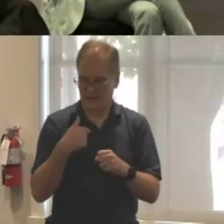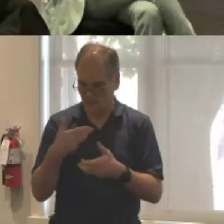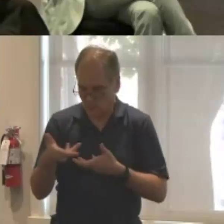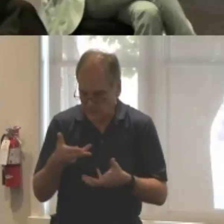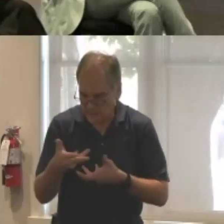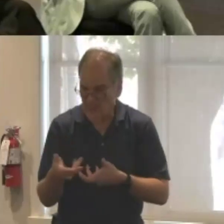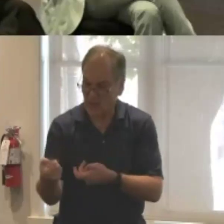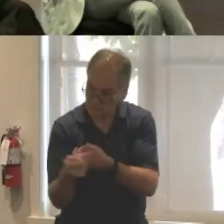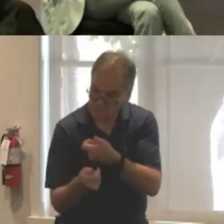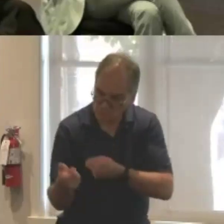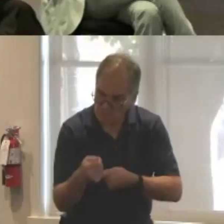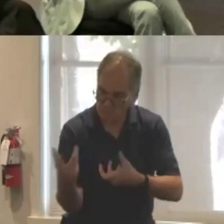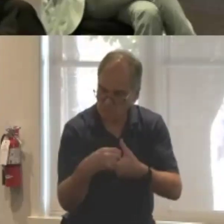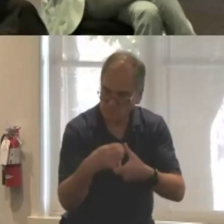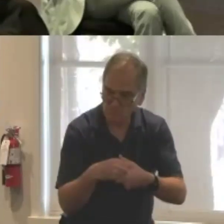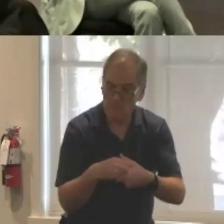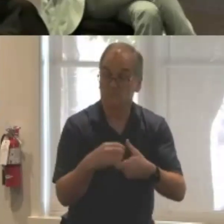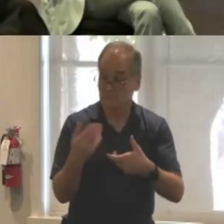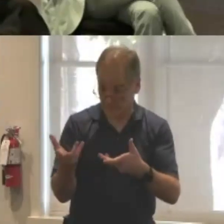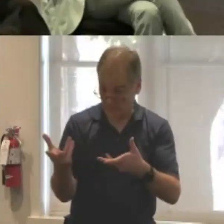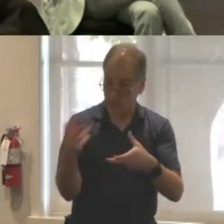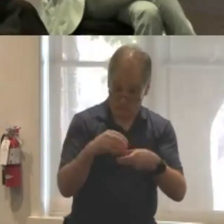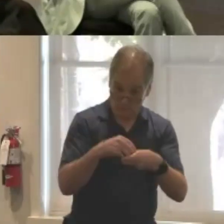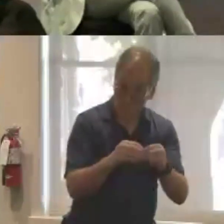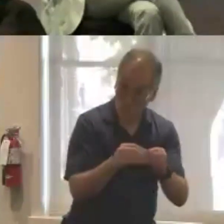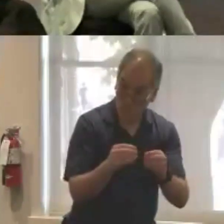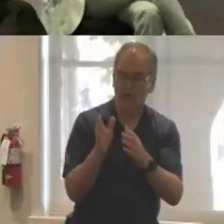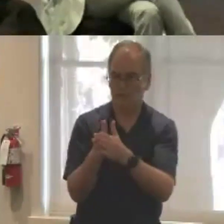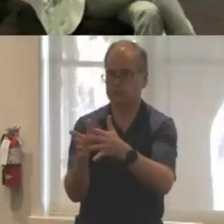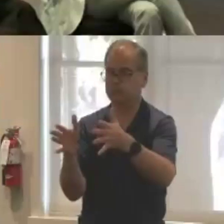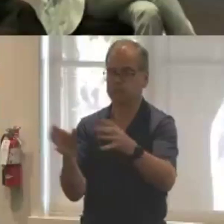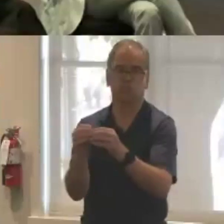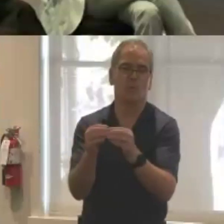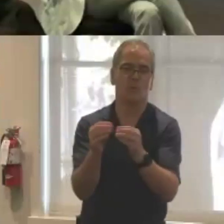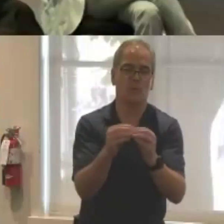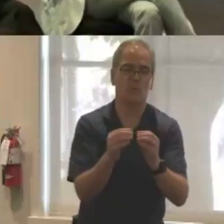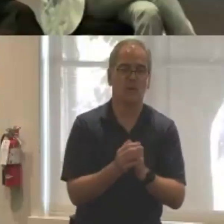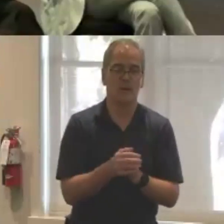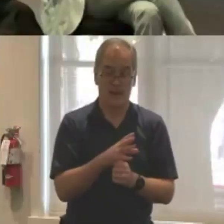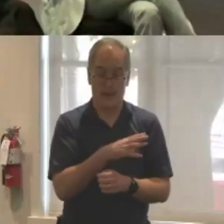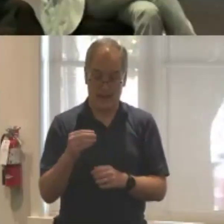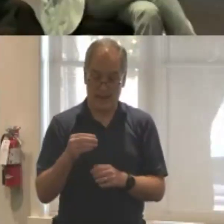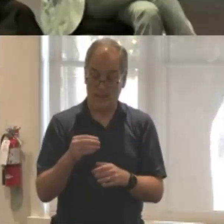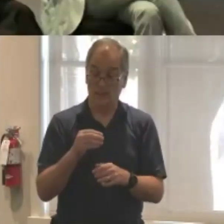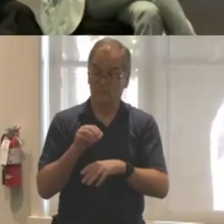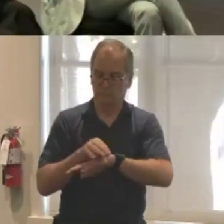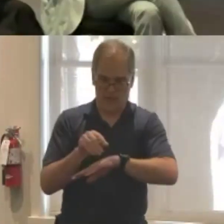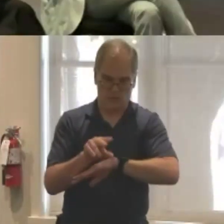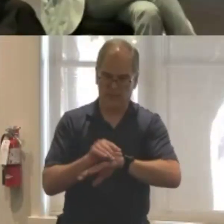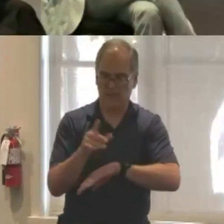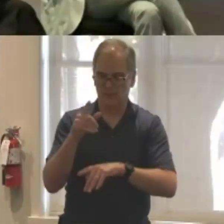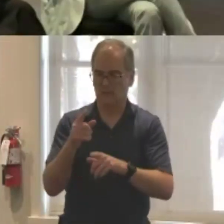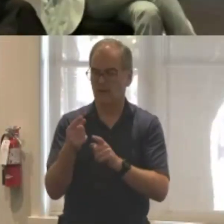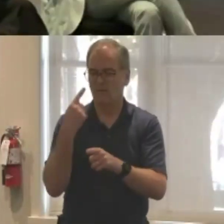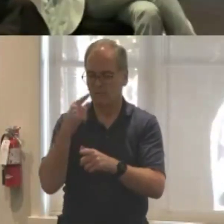that's very meaningful to them. We also offer mental youth counseling and self-care support, providing youth with the one-to-one support